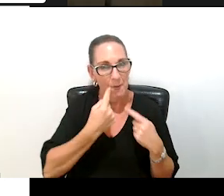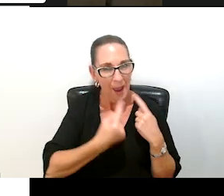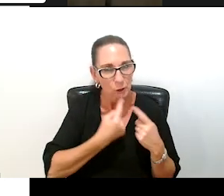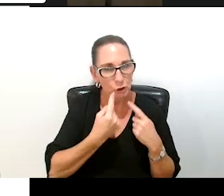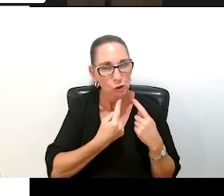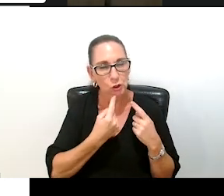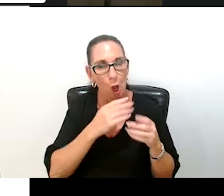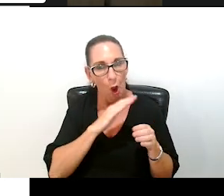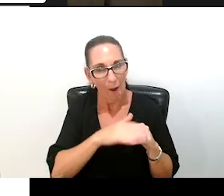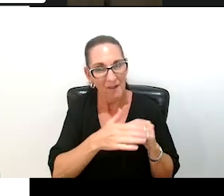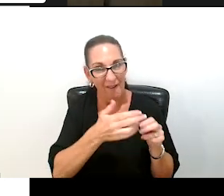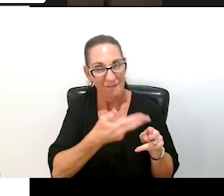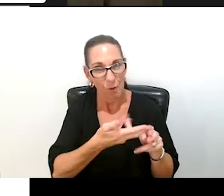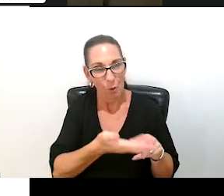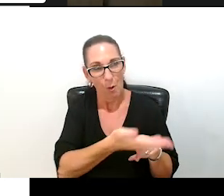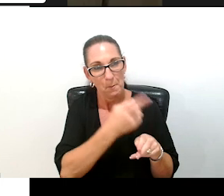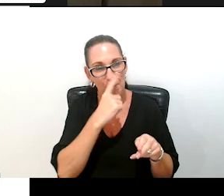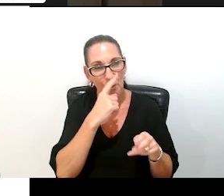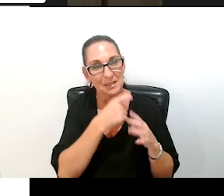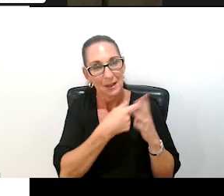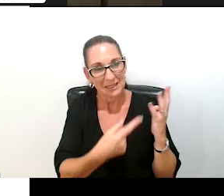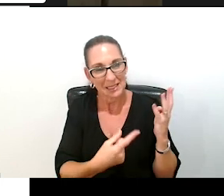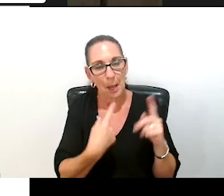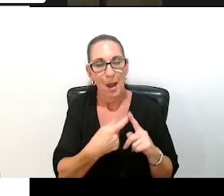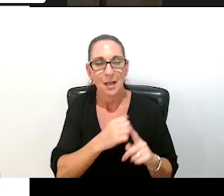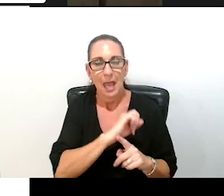with disability and outcomes for people with disability.